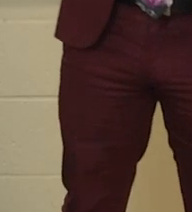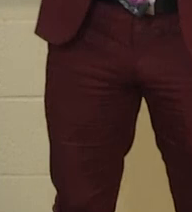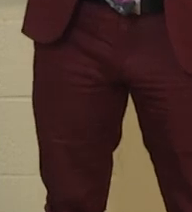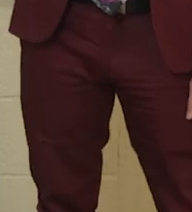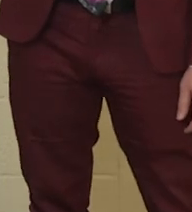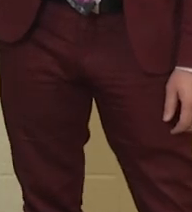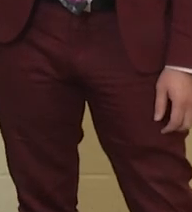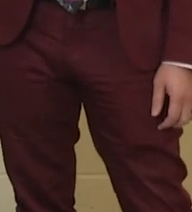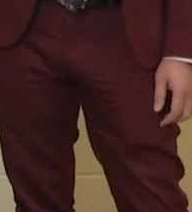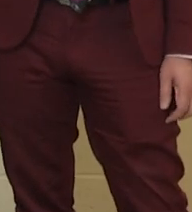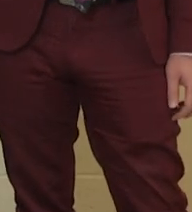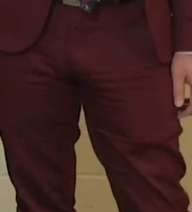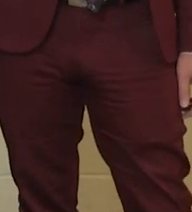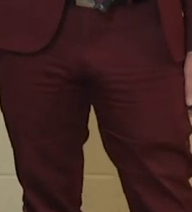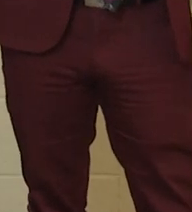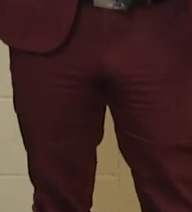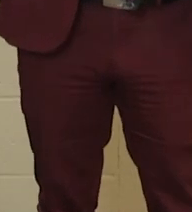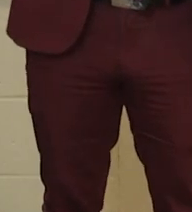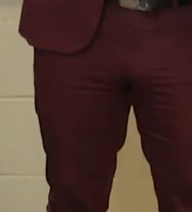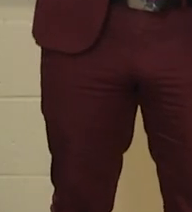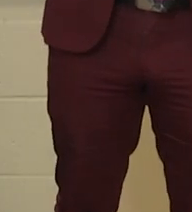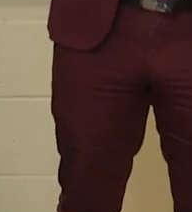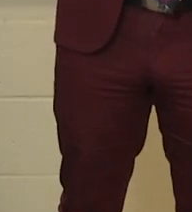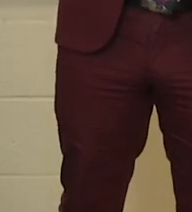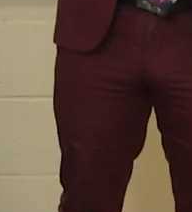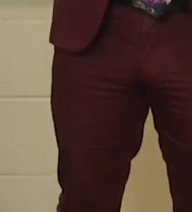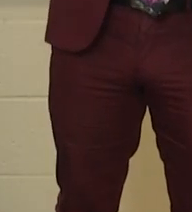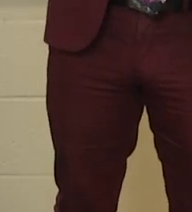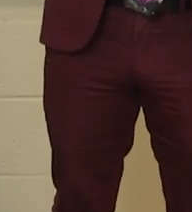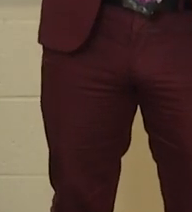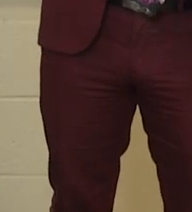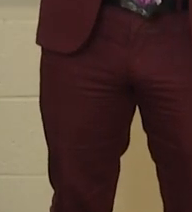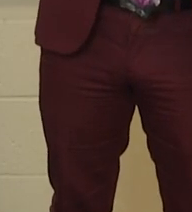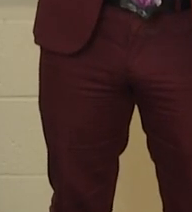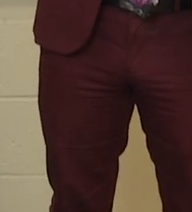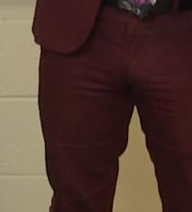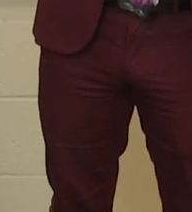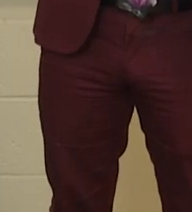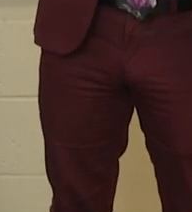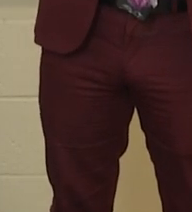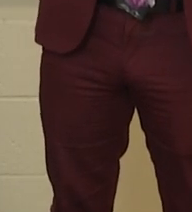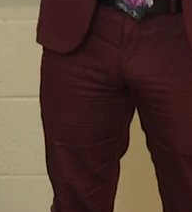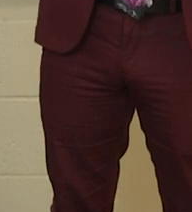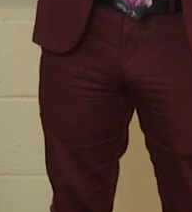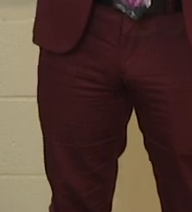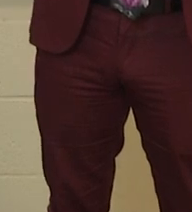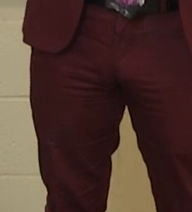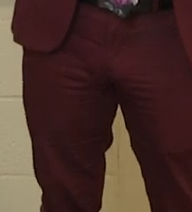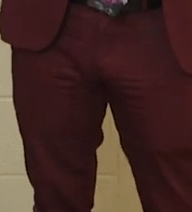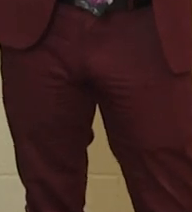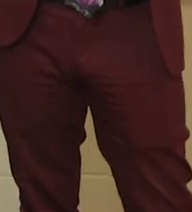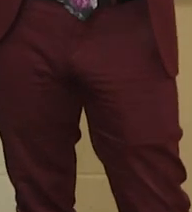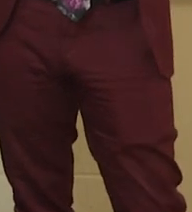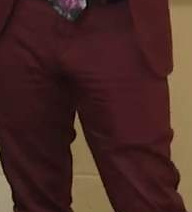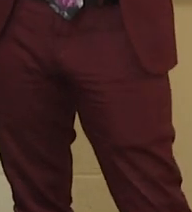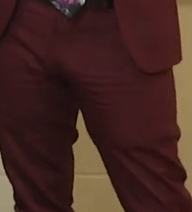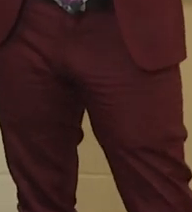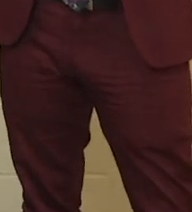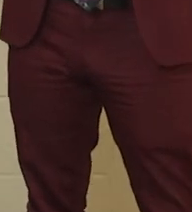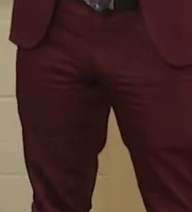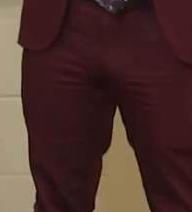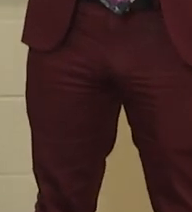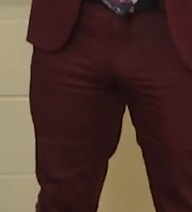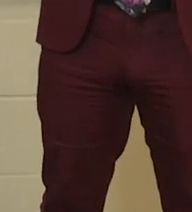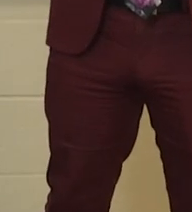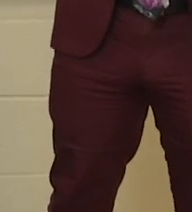focus is gonna be centered around the questions that I posed at the end of last week's lesson. So question number one, thinking